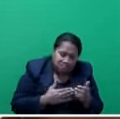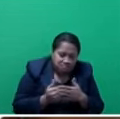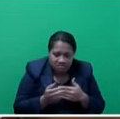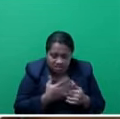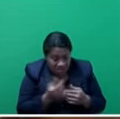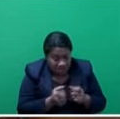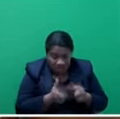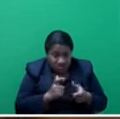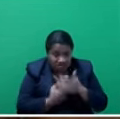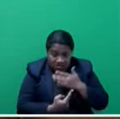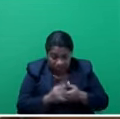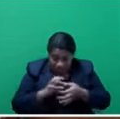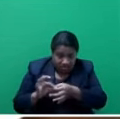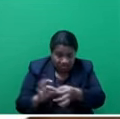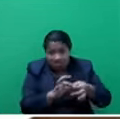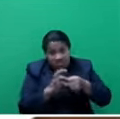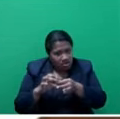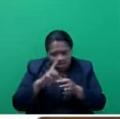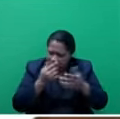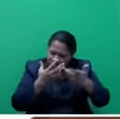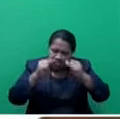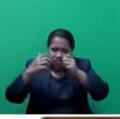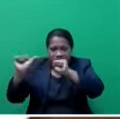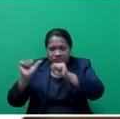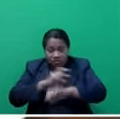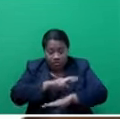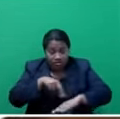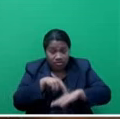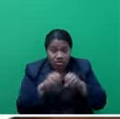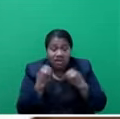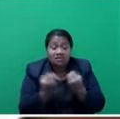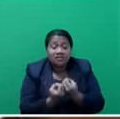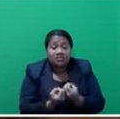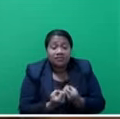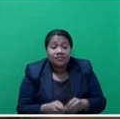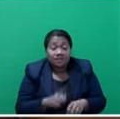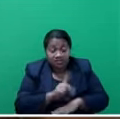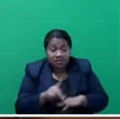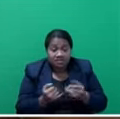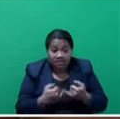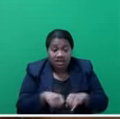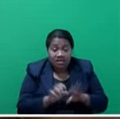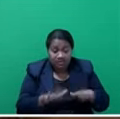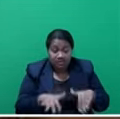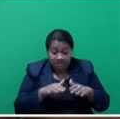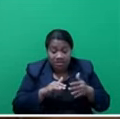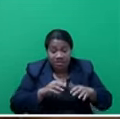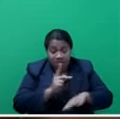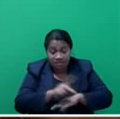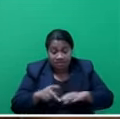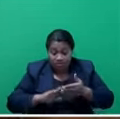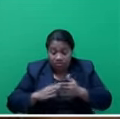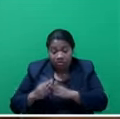efforts. Our regional organizations, such as the Pacific Islands Forum and the Pacific Community, have played a huge